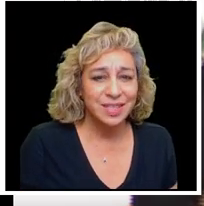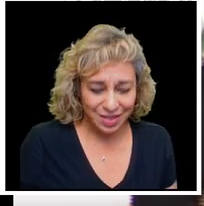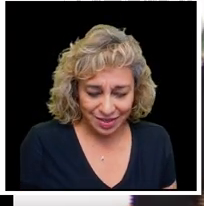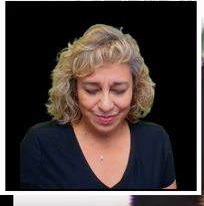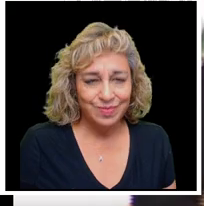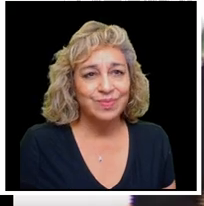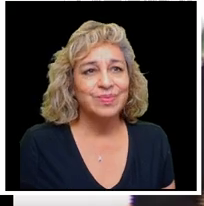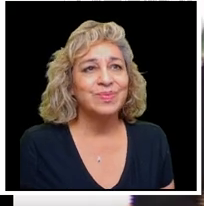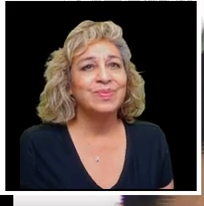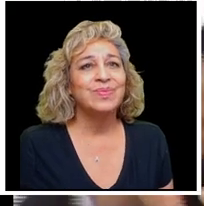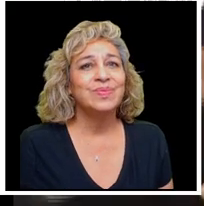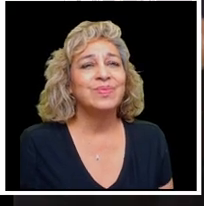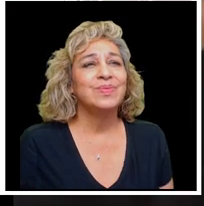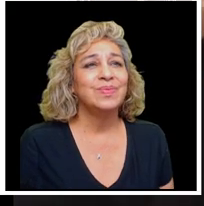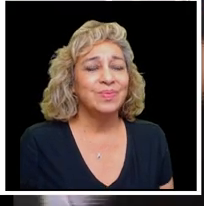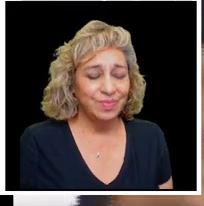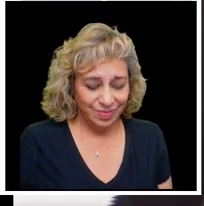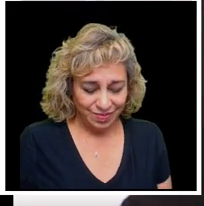areas